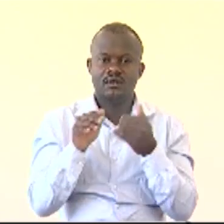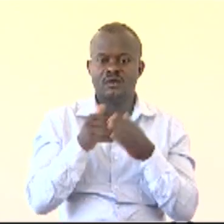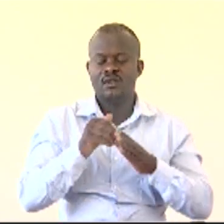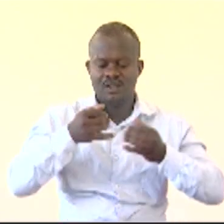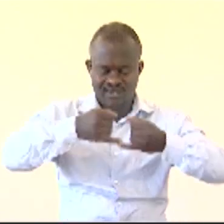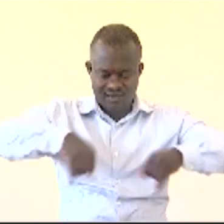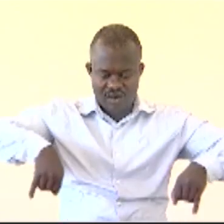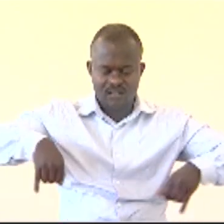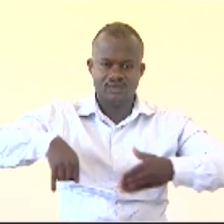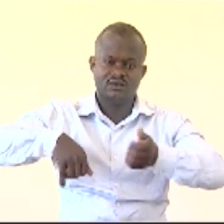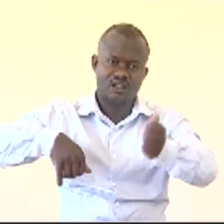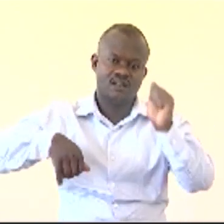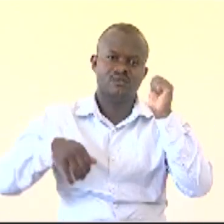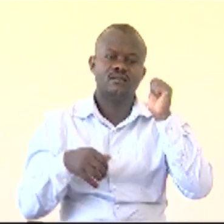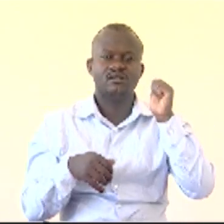that